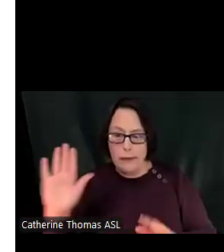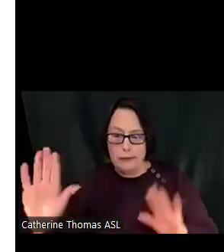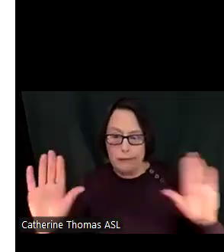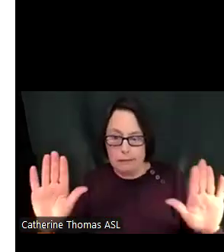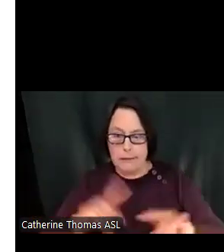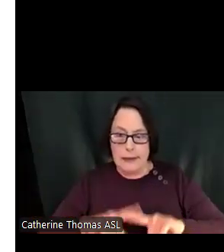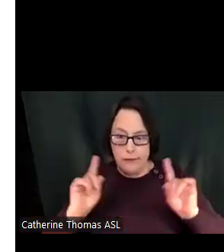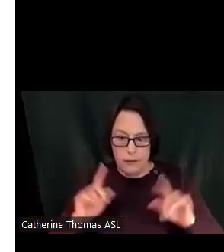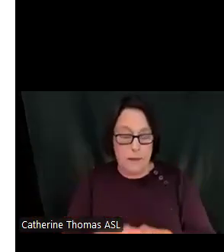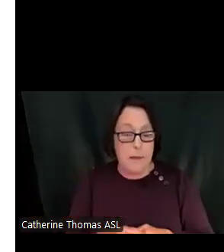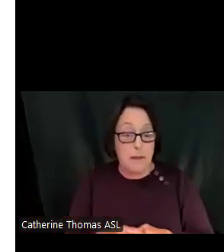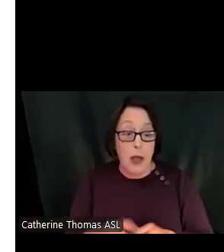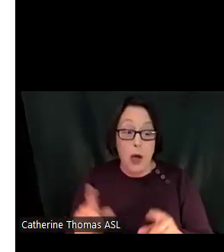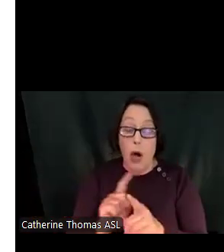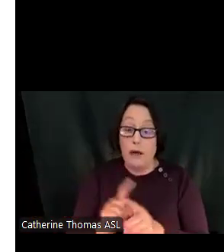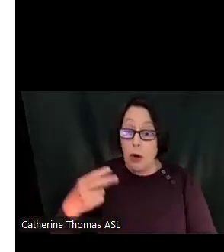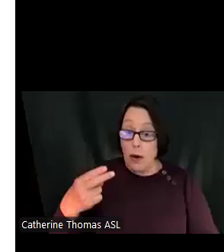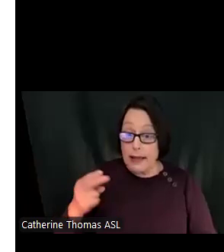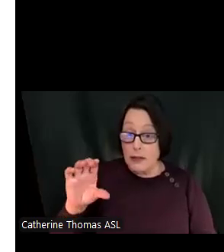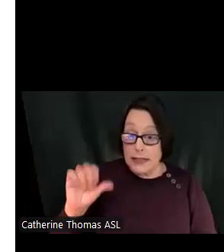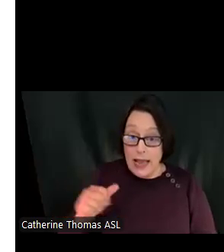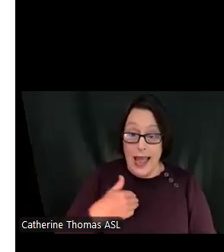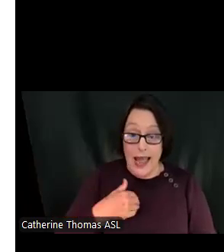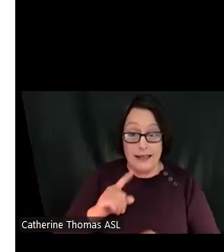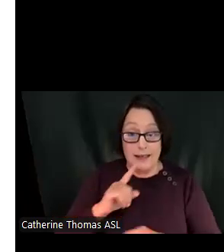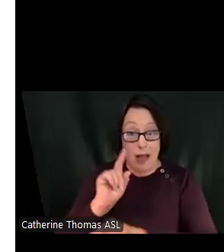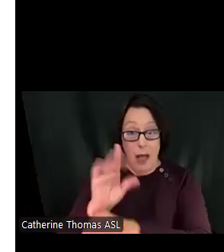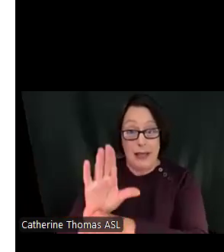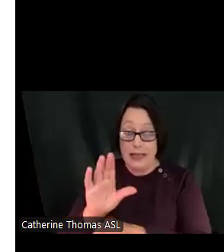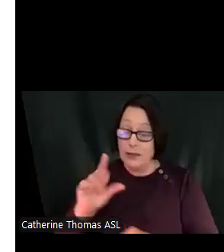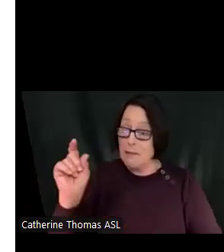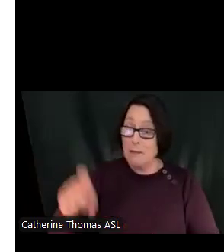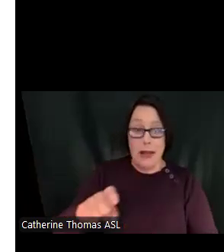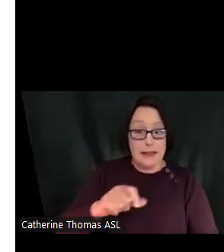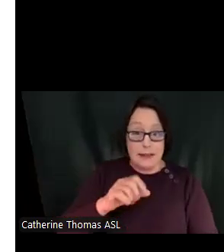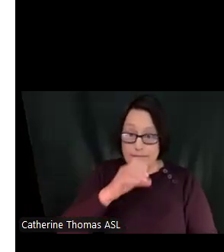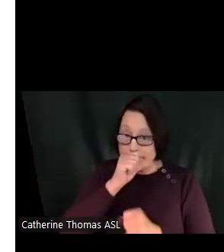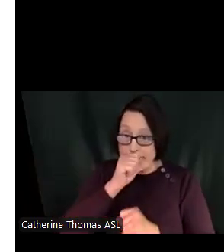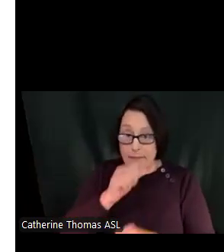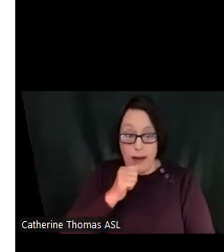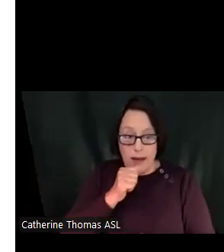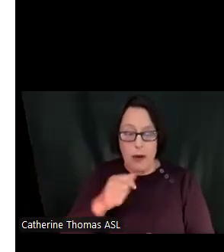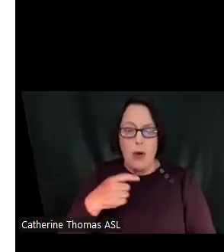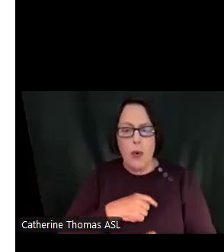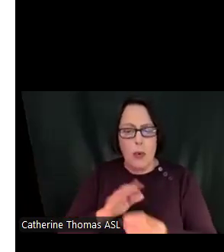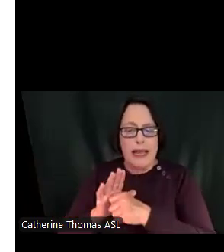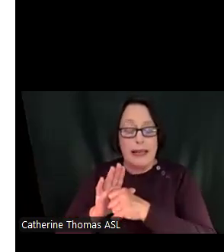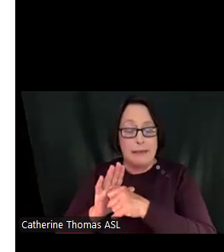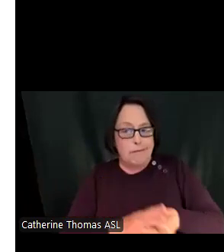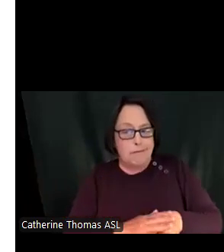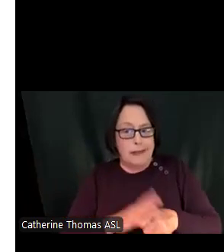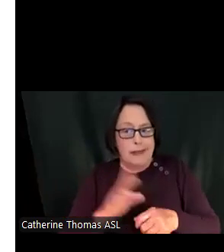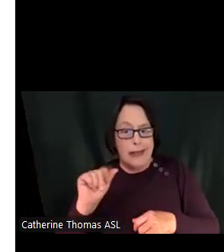We also want to highlight HCA's obligation to privacy. Dashboards suppress data in several ways,